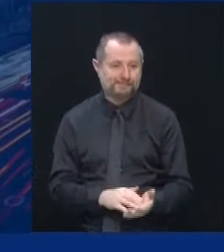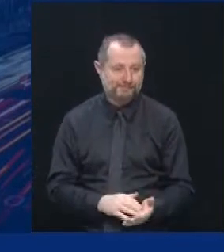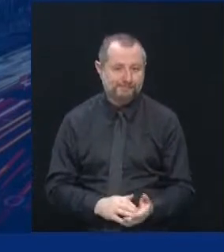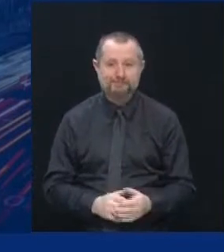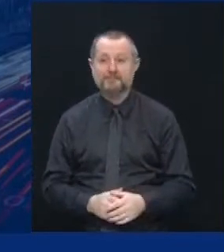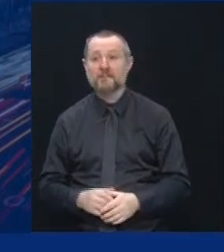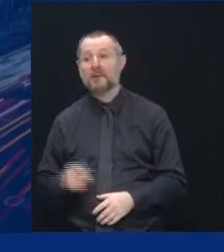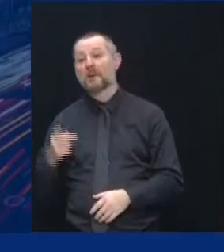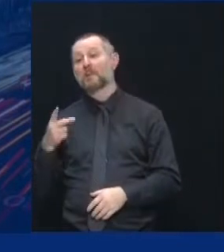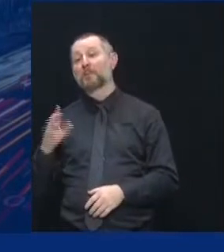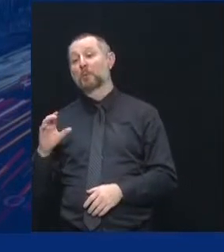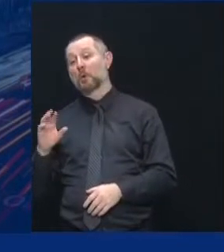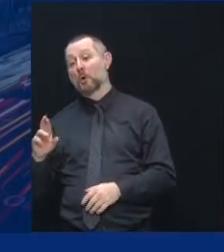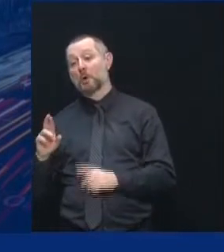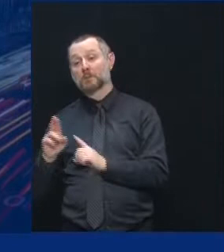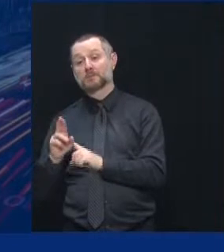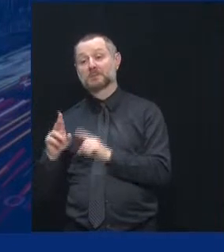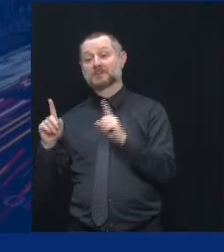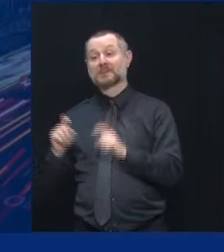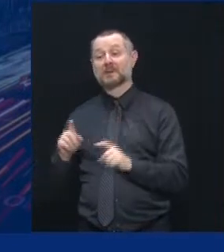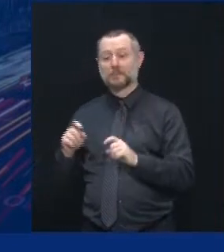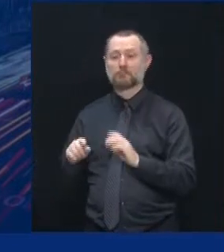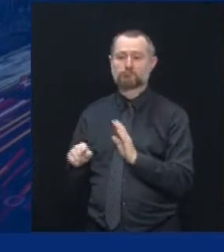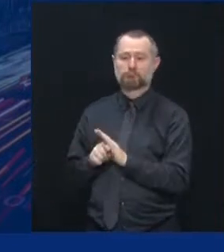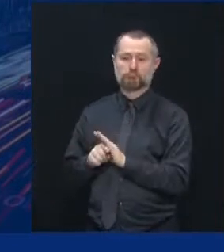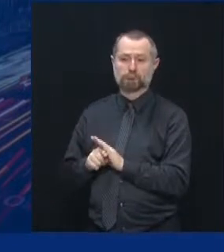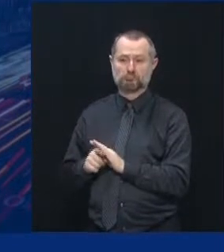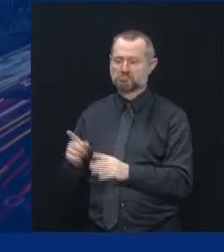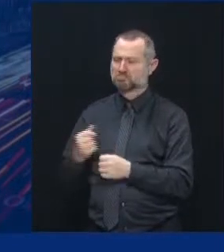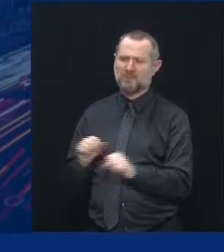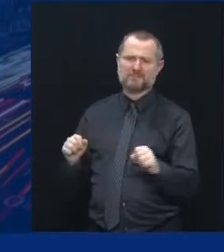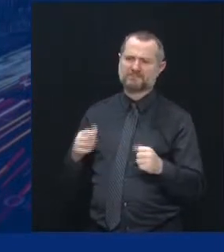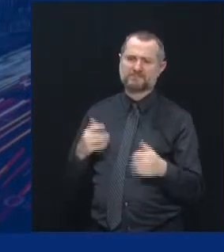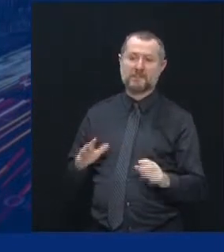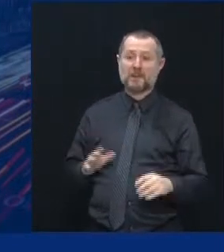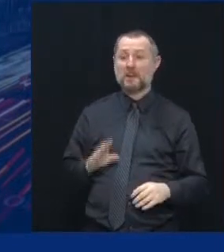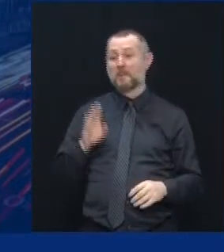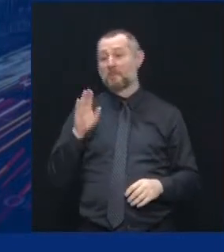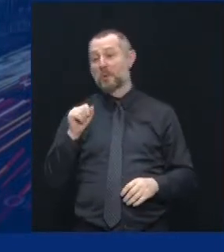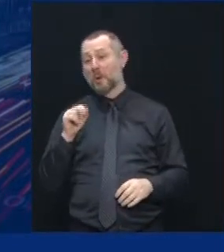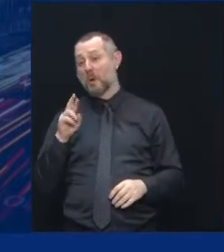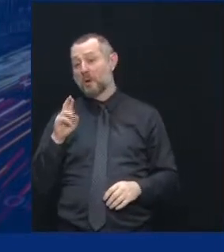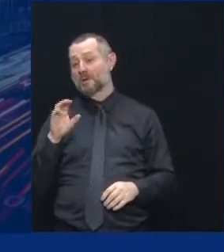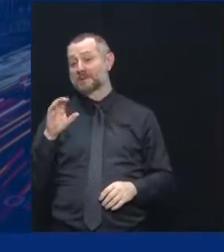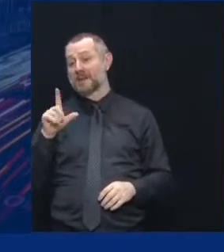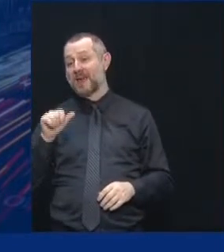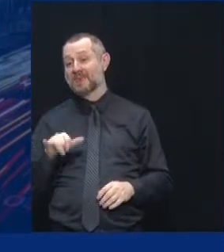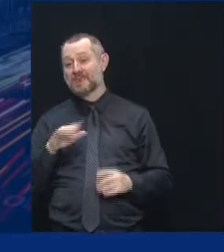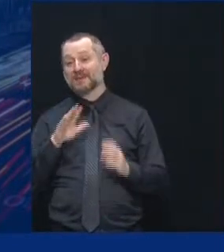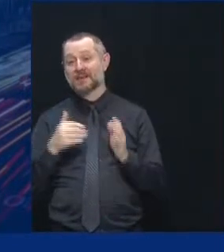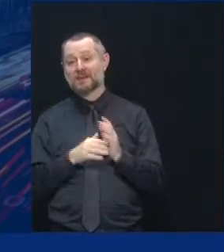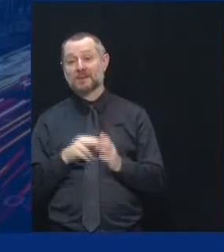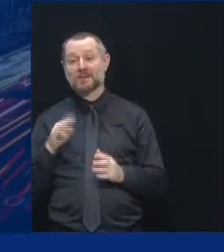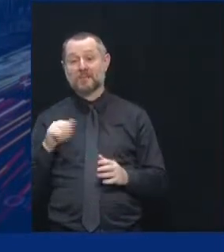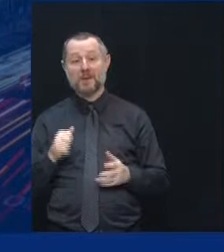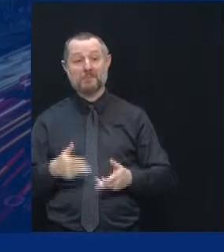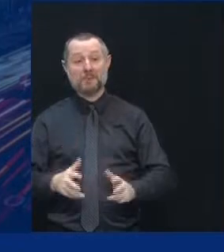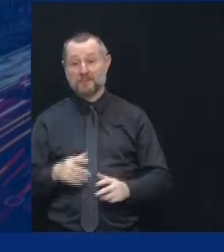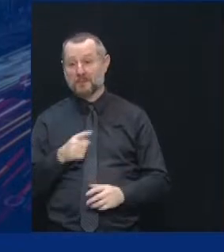PCR test is as safe as you can get. Barclays Center is going to open on February